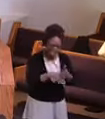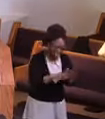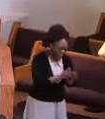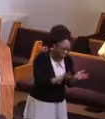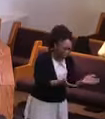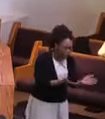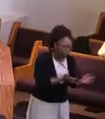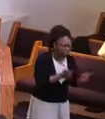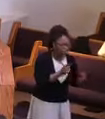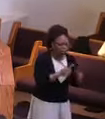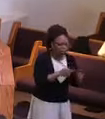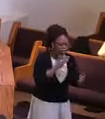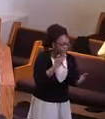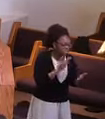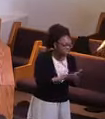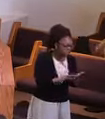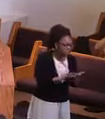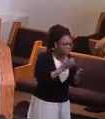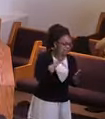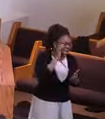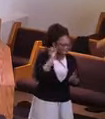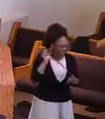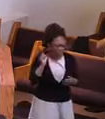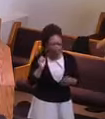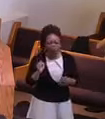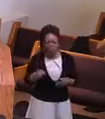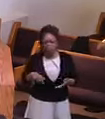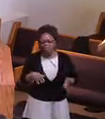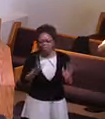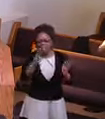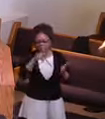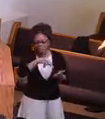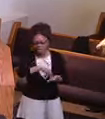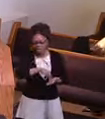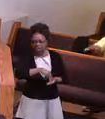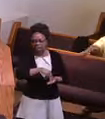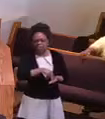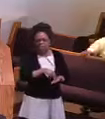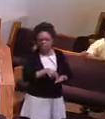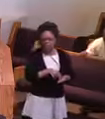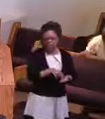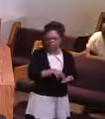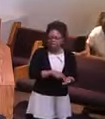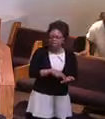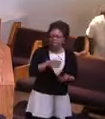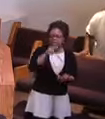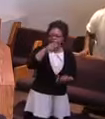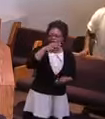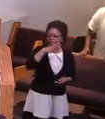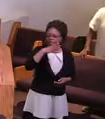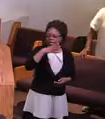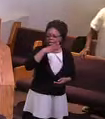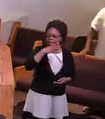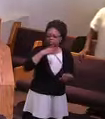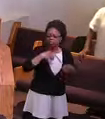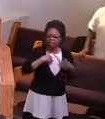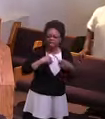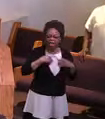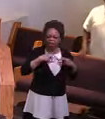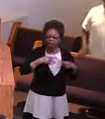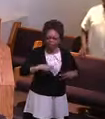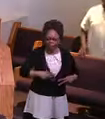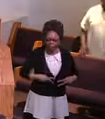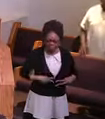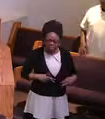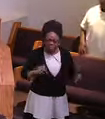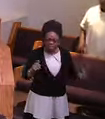it's a pretty good concept. Amen. Amen. Let us stand as our mothers and those with physical challenges come